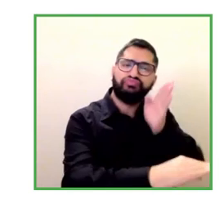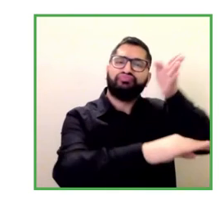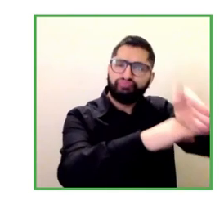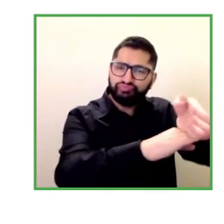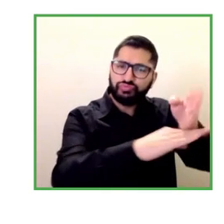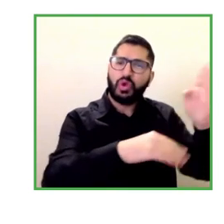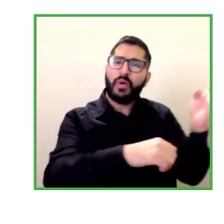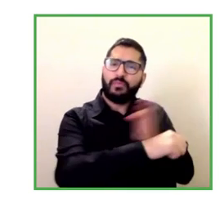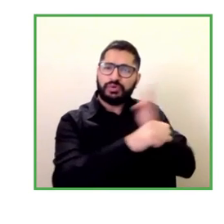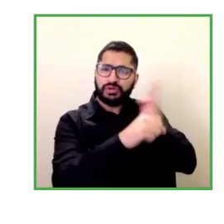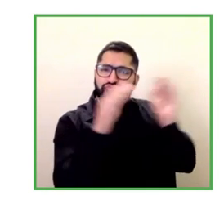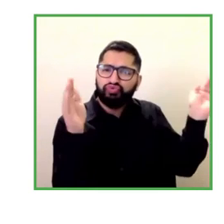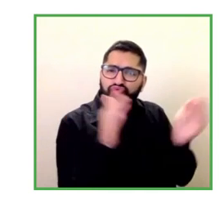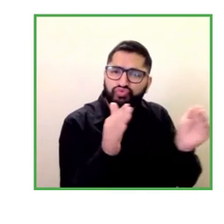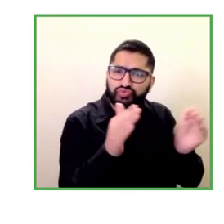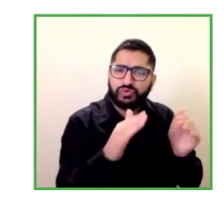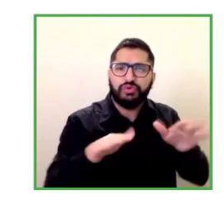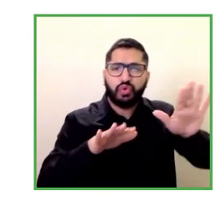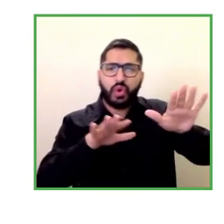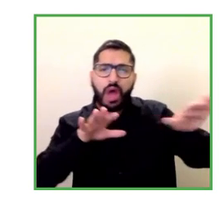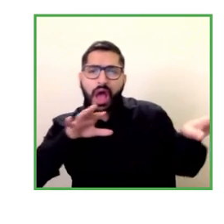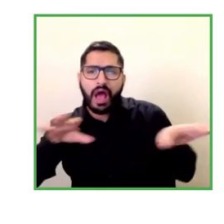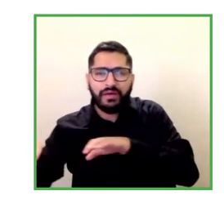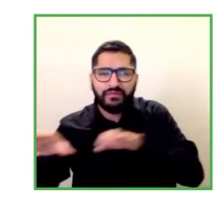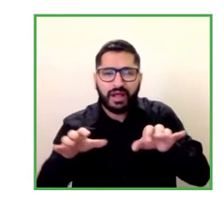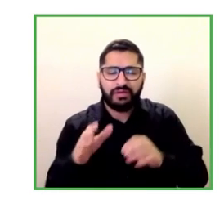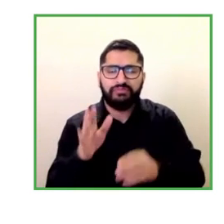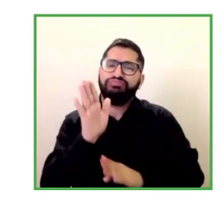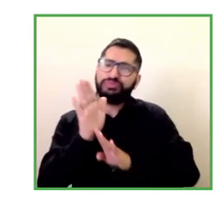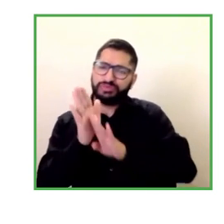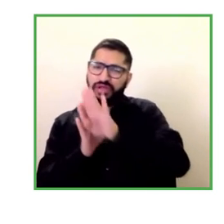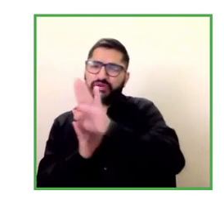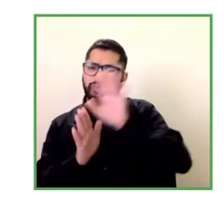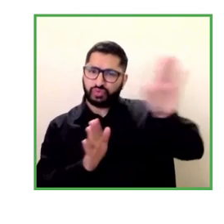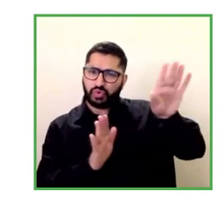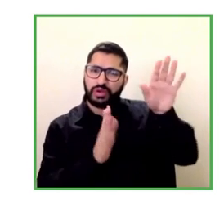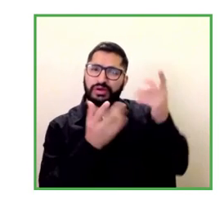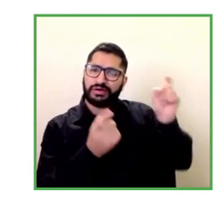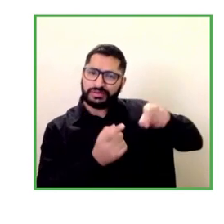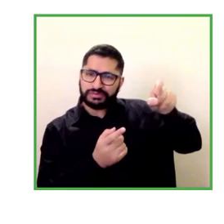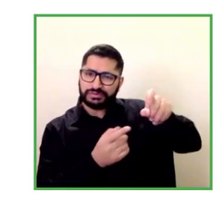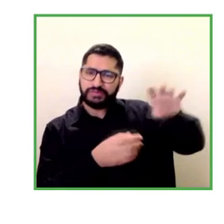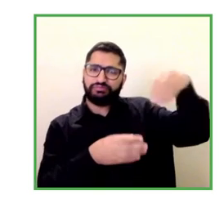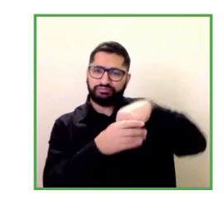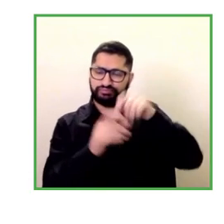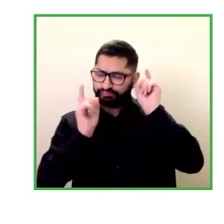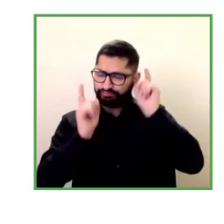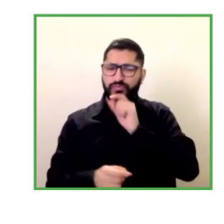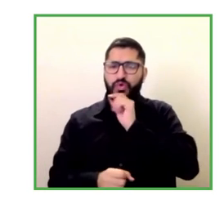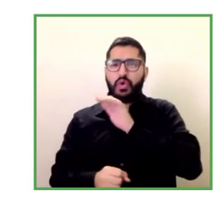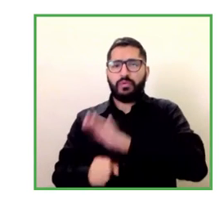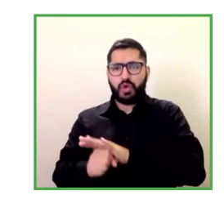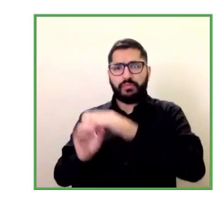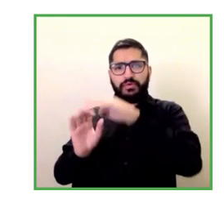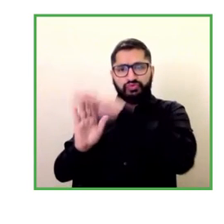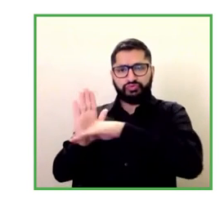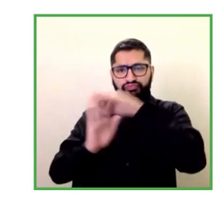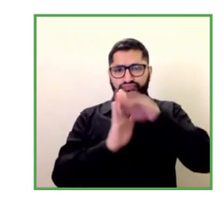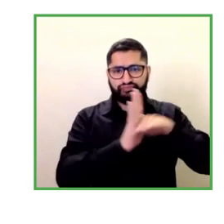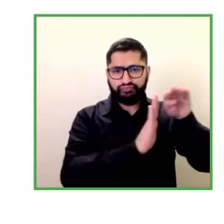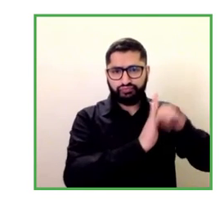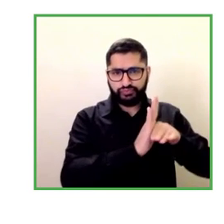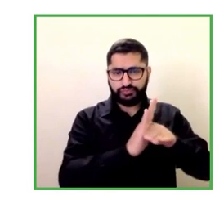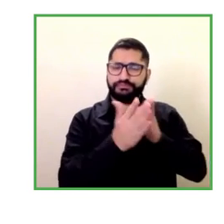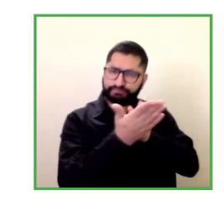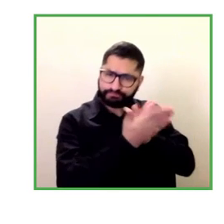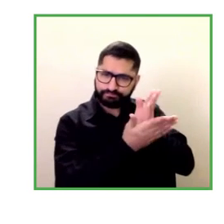activities which are entirely free of charge and that we're already conducting throughout the life cycle, which began in the last month of